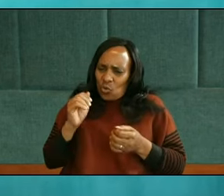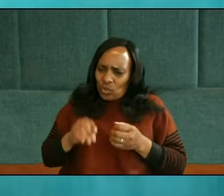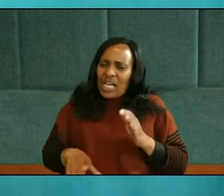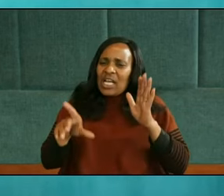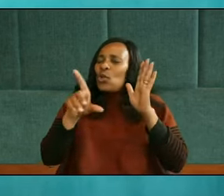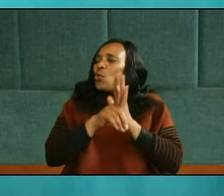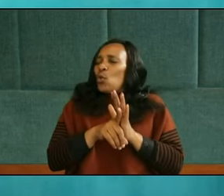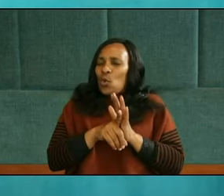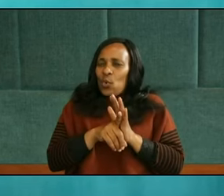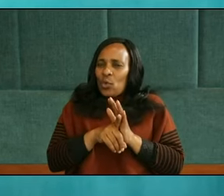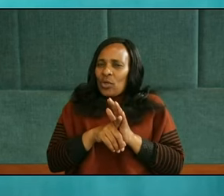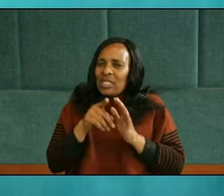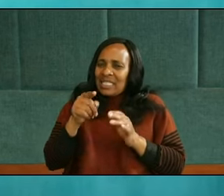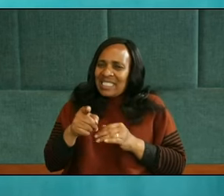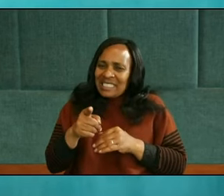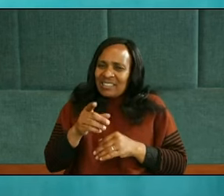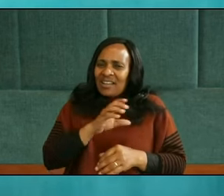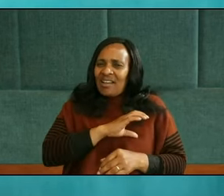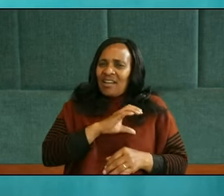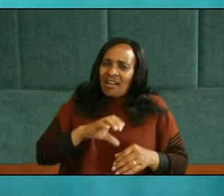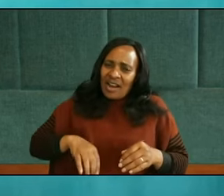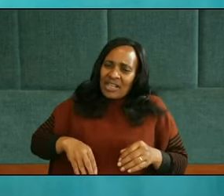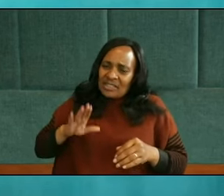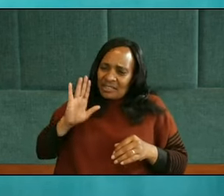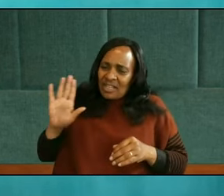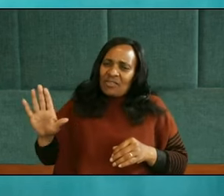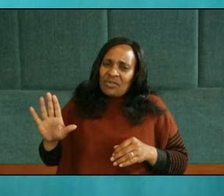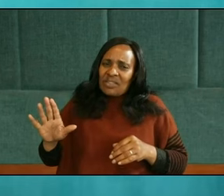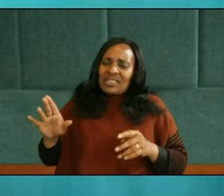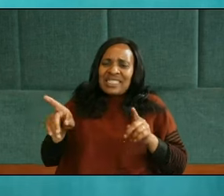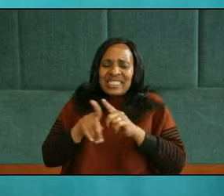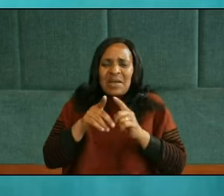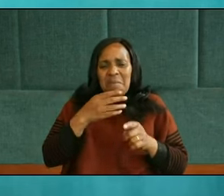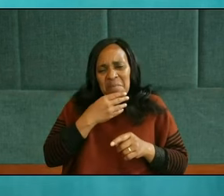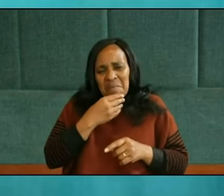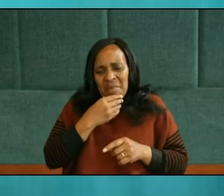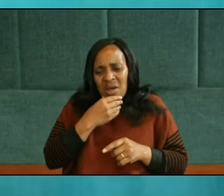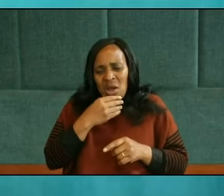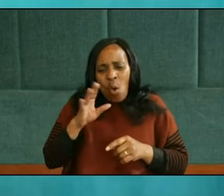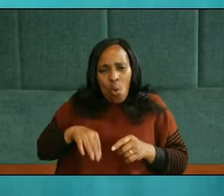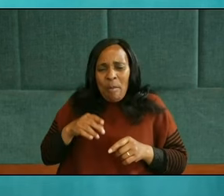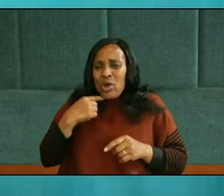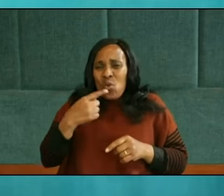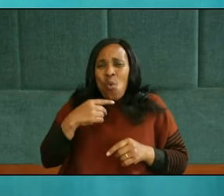daughter-in-law. She disguised herself as a prostitute, you know.